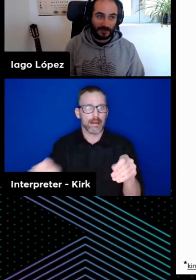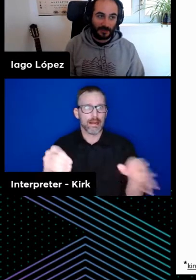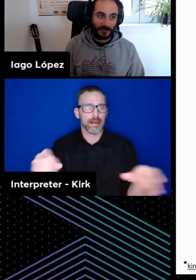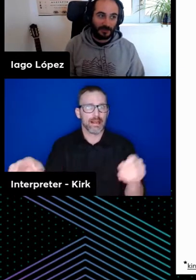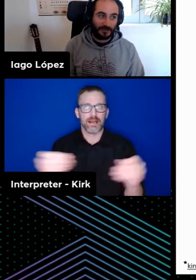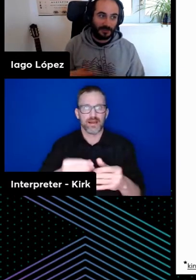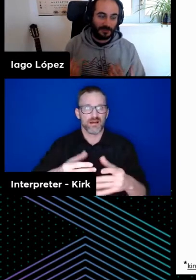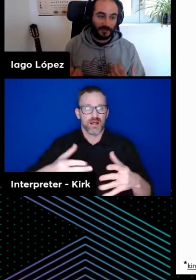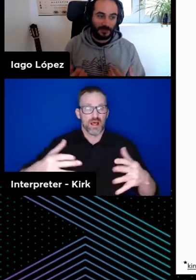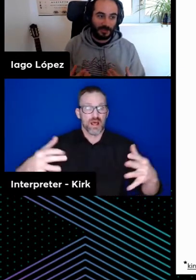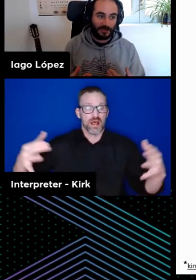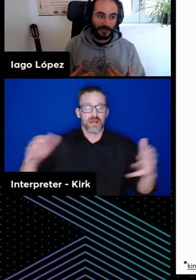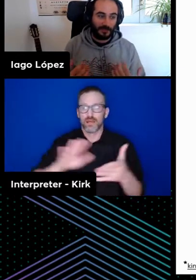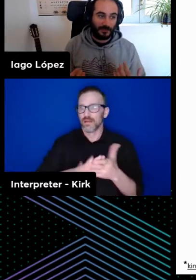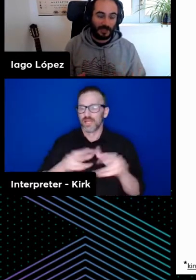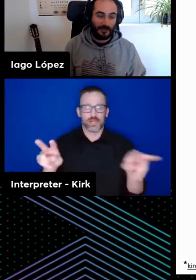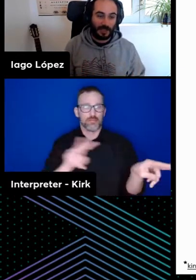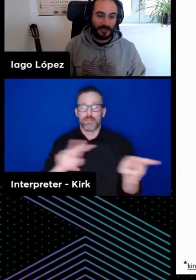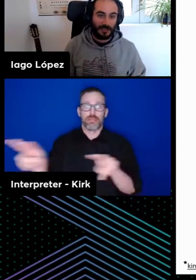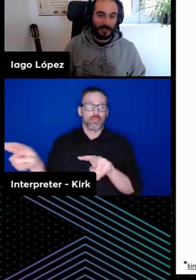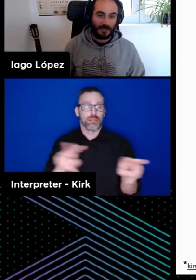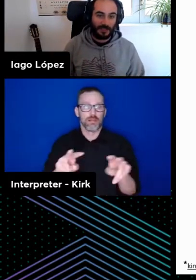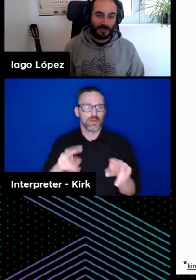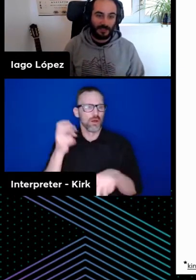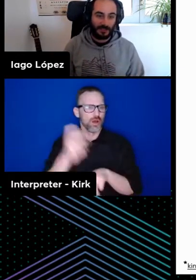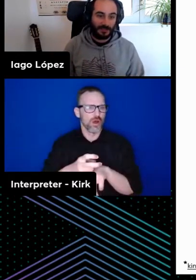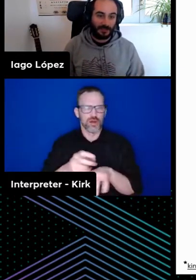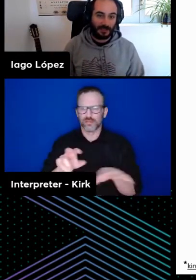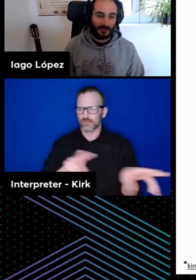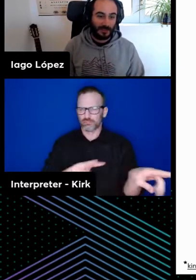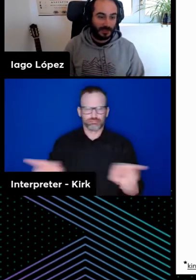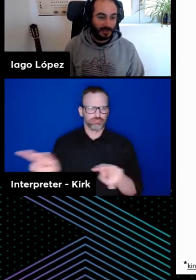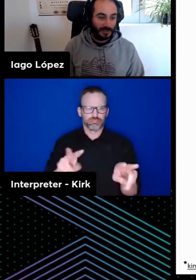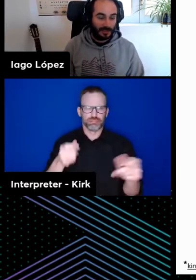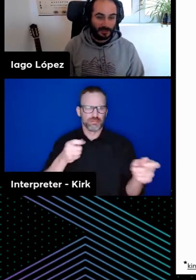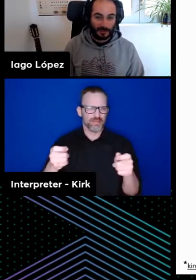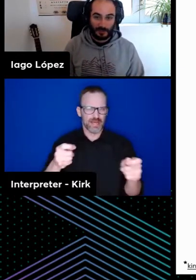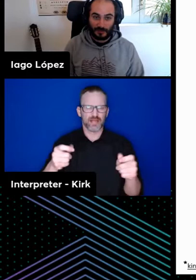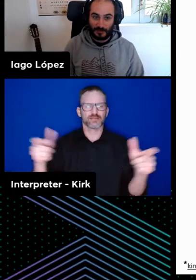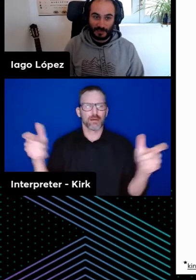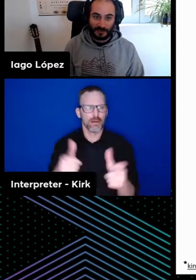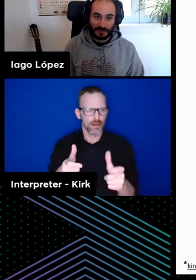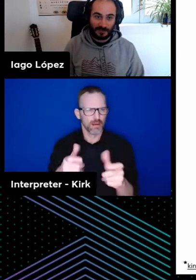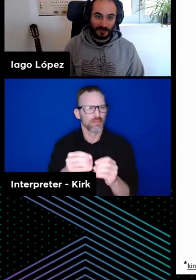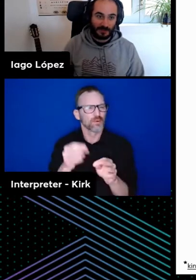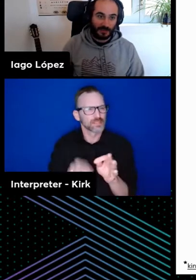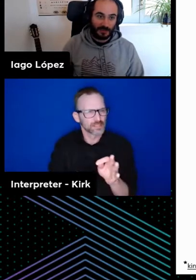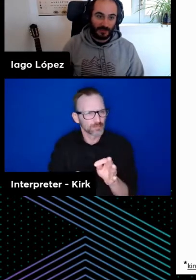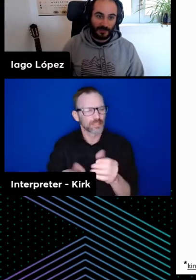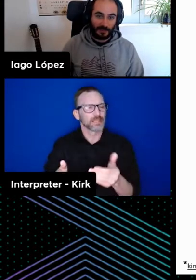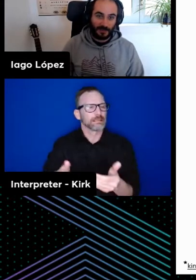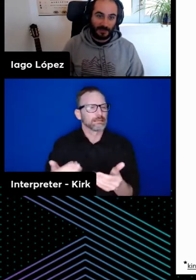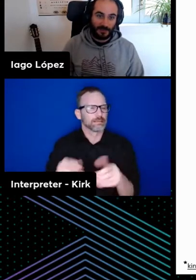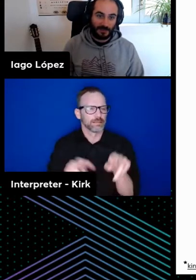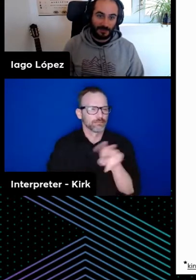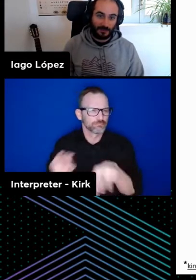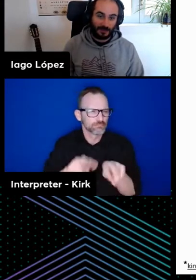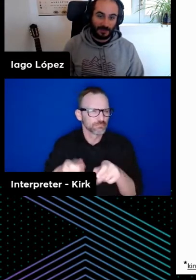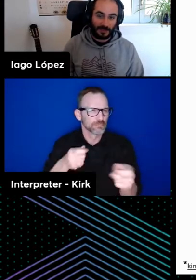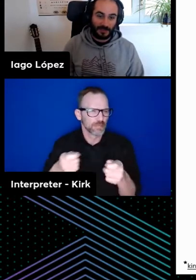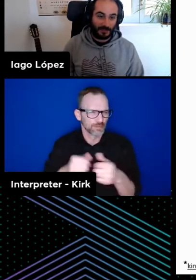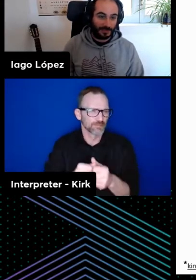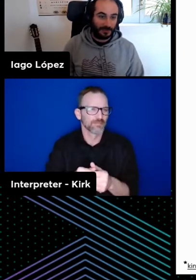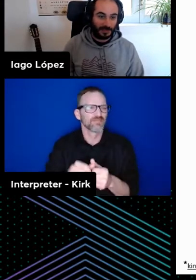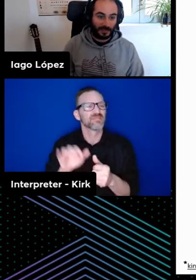is gets it's kind of a pain to manage at scale. So yeah, this is a great characteristic